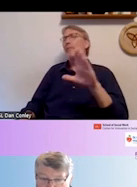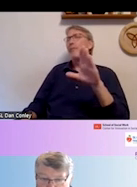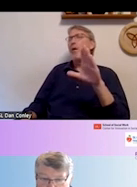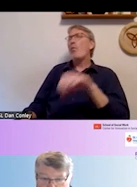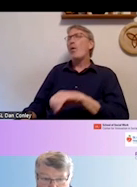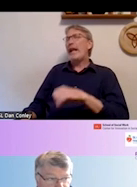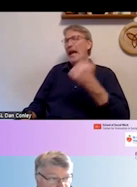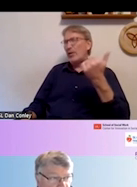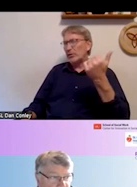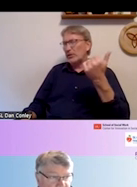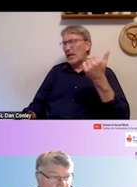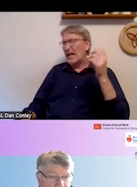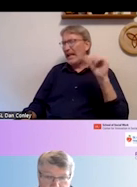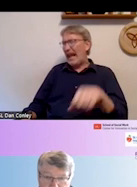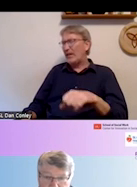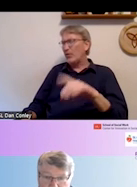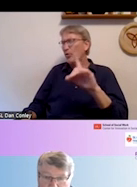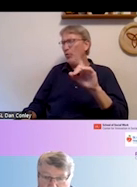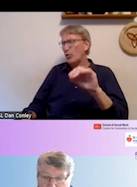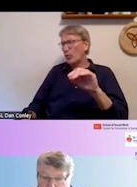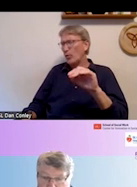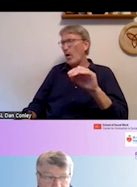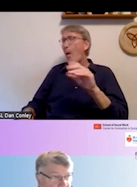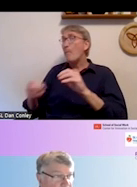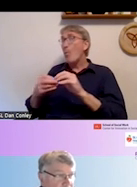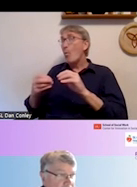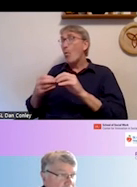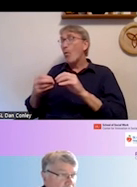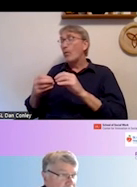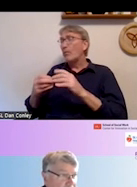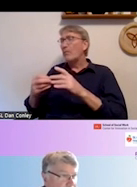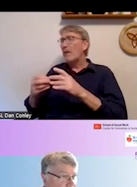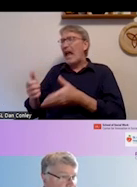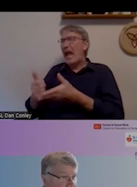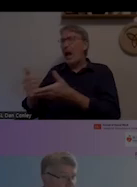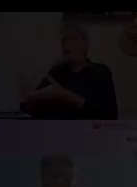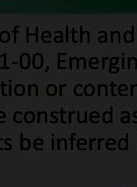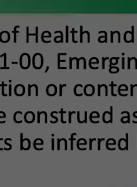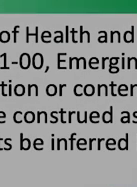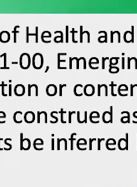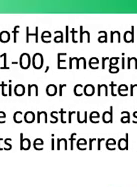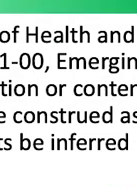you or have you taken to establish trust among families, their children, and first responders?